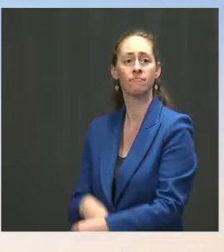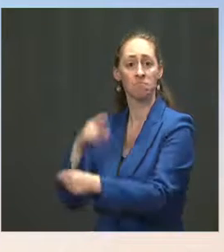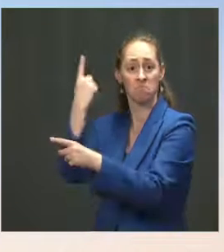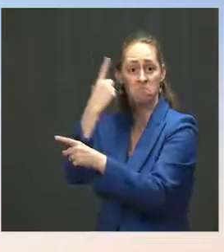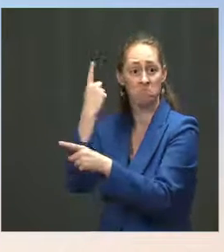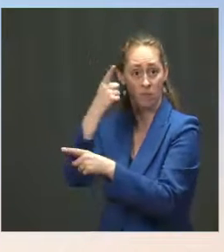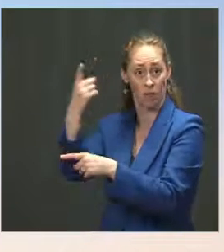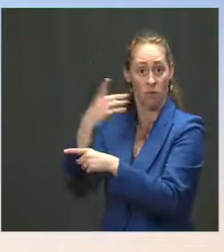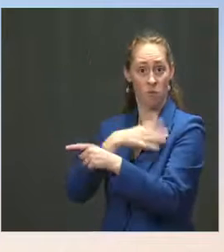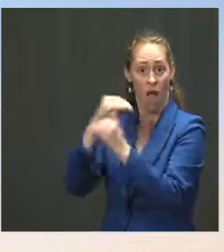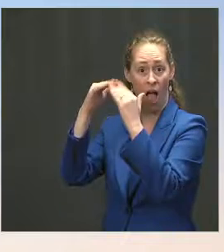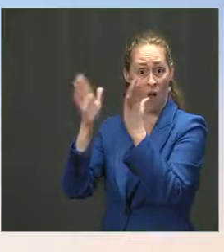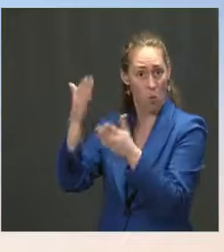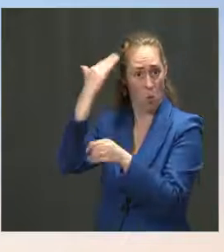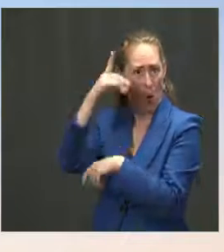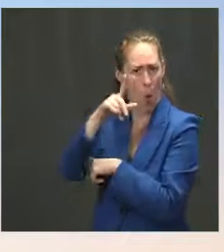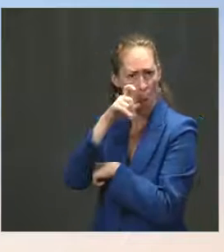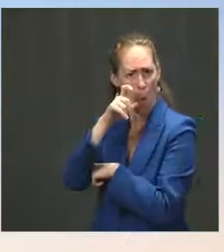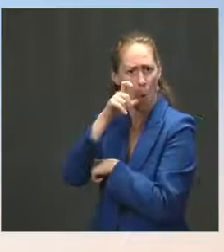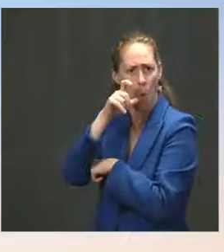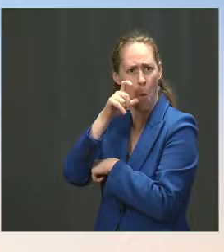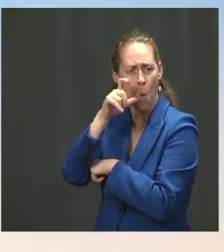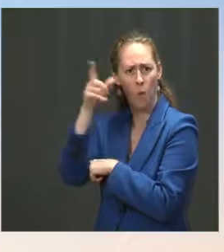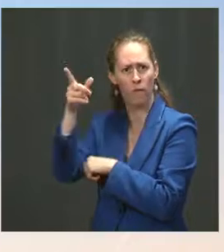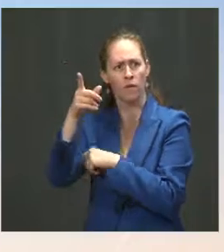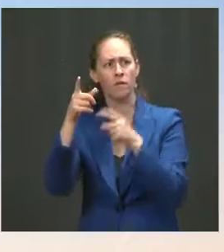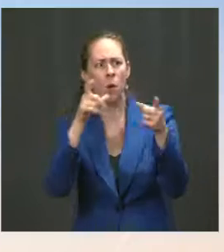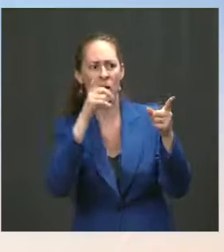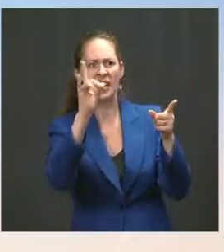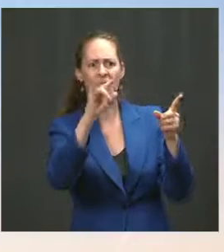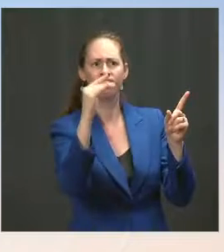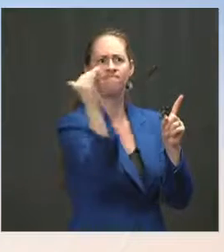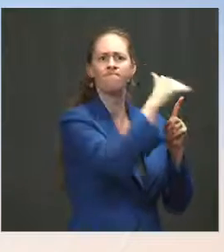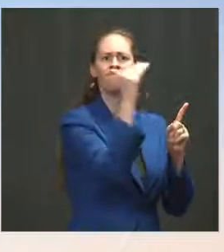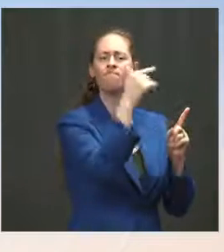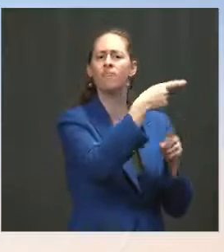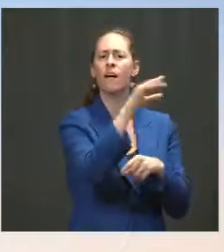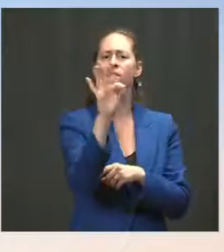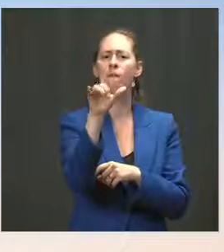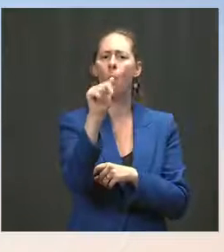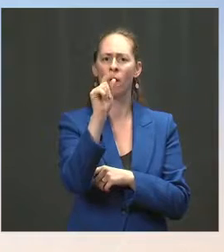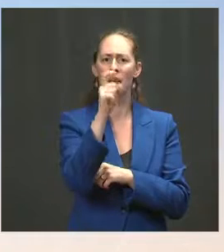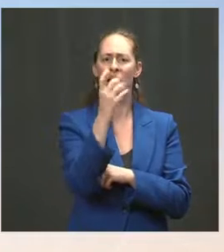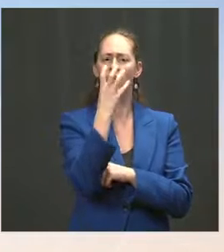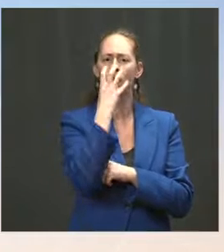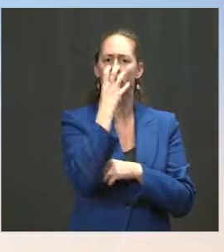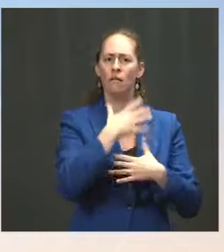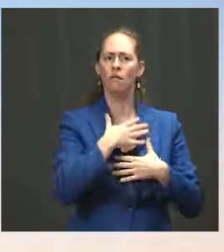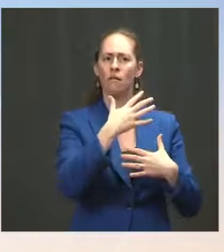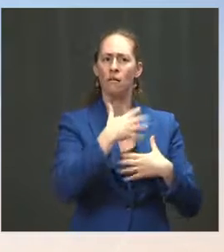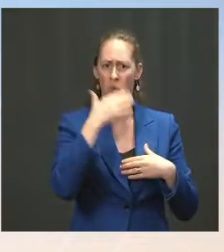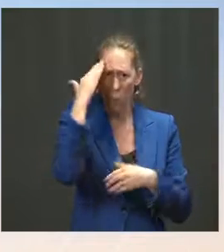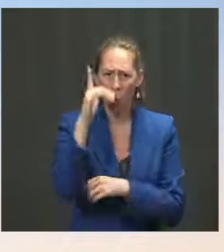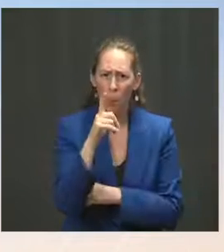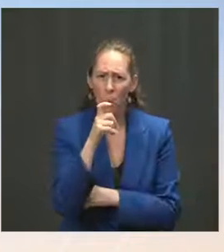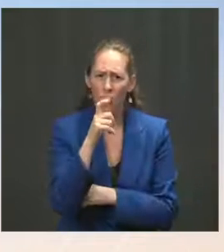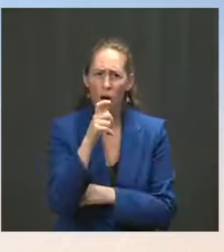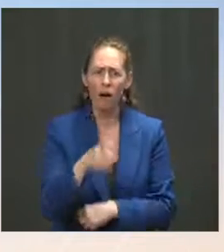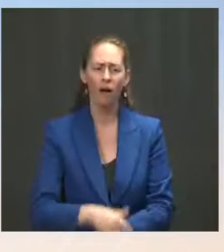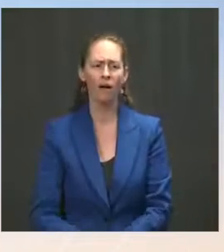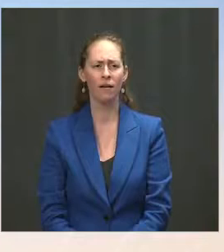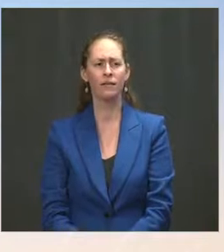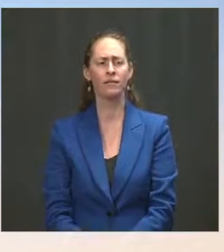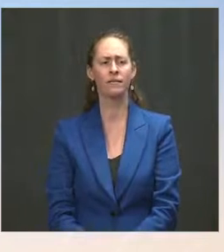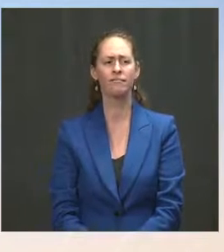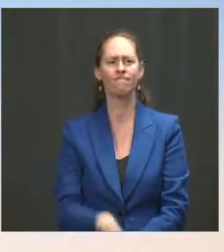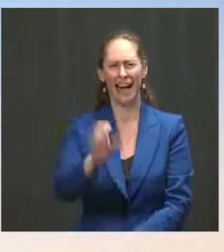hundreds of more ventilators from the Strategic National Stockpile? Well, I would say, Caitlin, I saw the remarks and